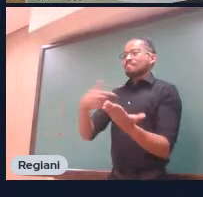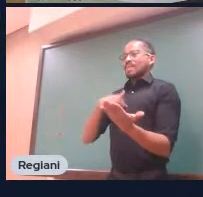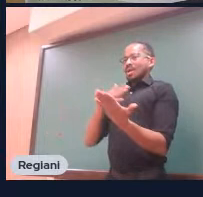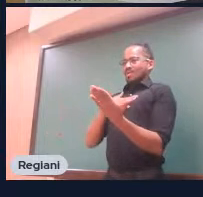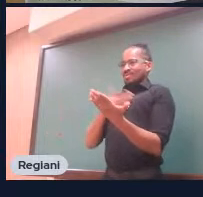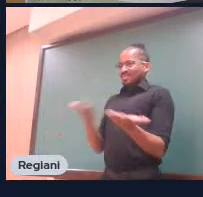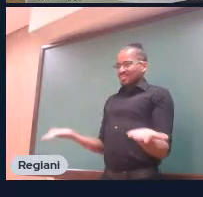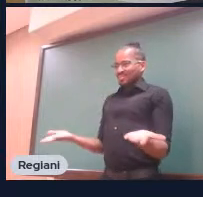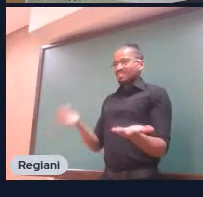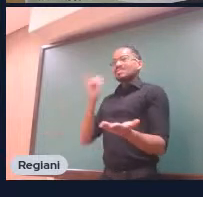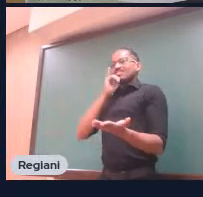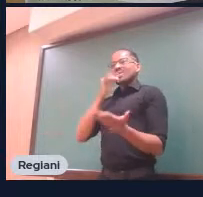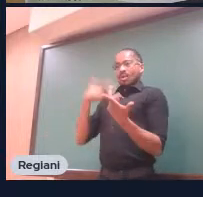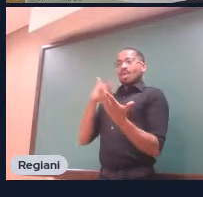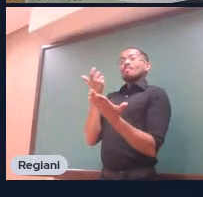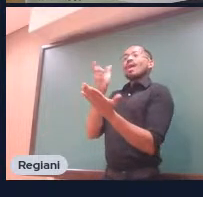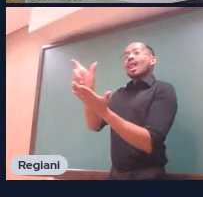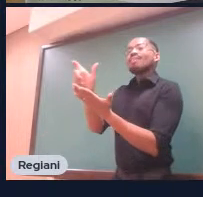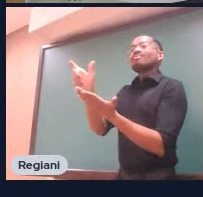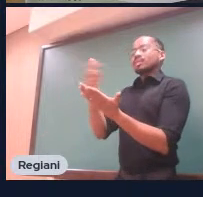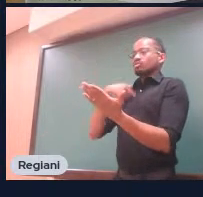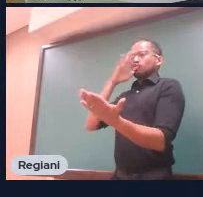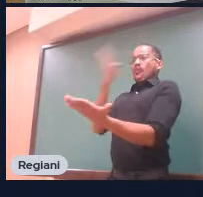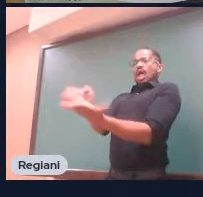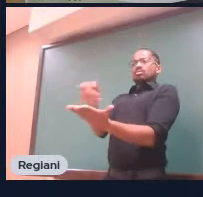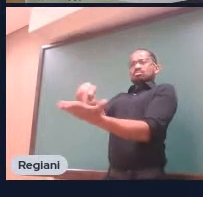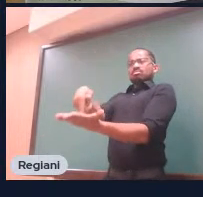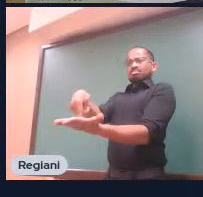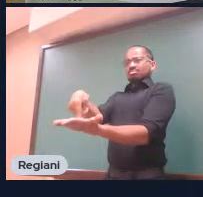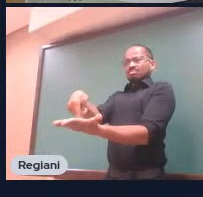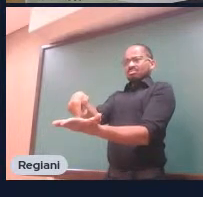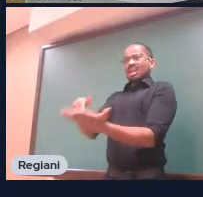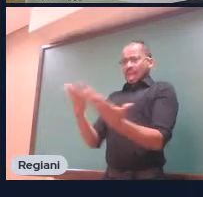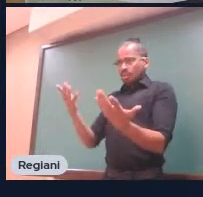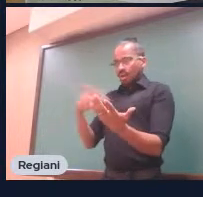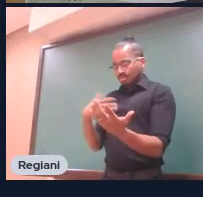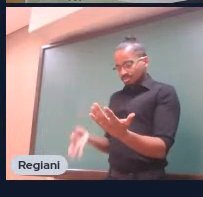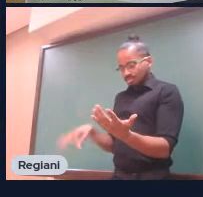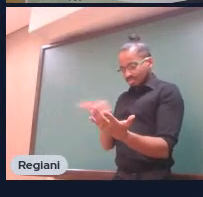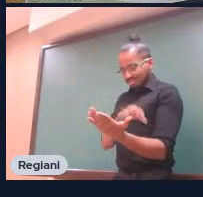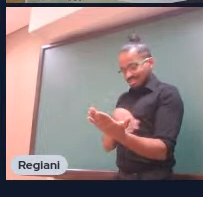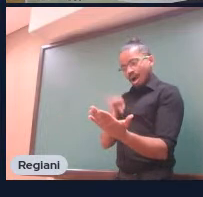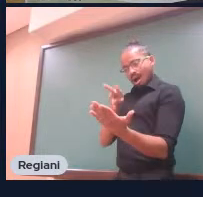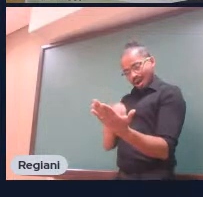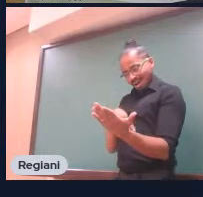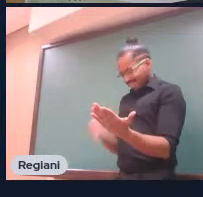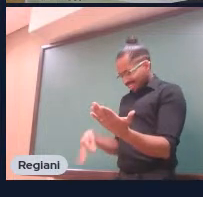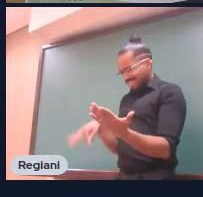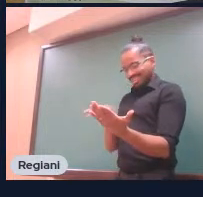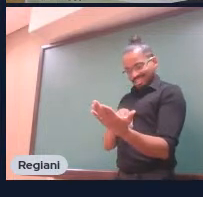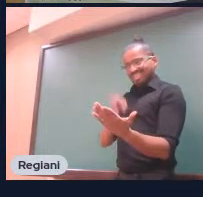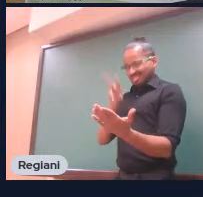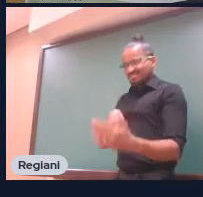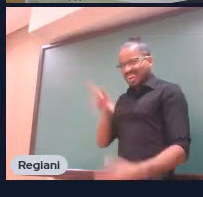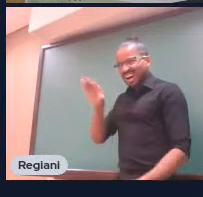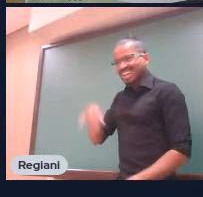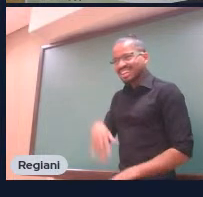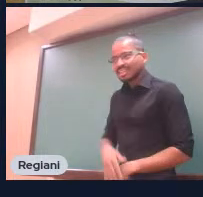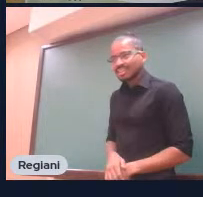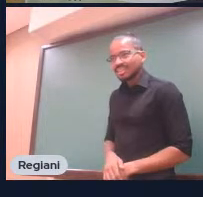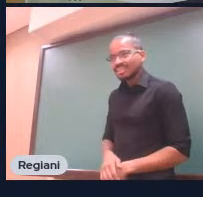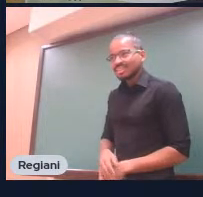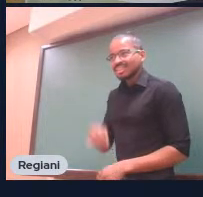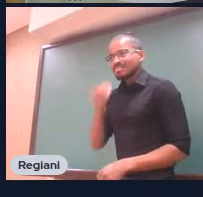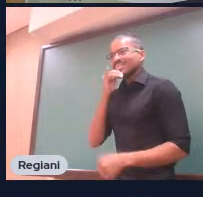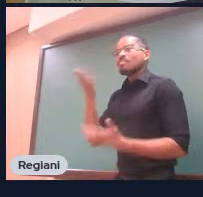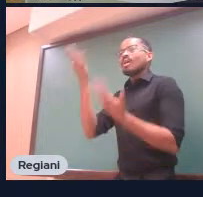a meaning, I want the meaning that I need in a specific context. I don't want to see 20 pages for the verb run and